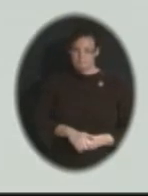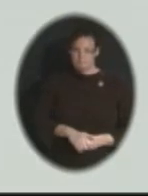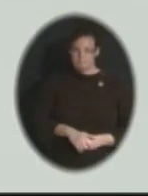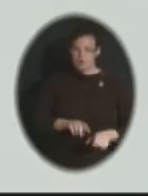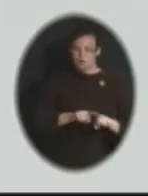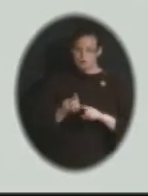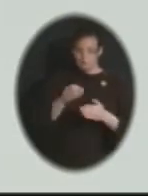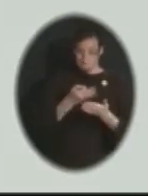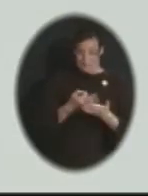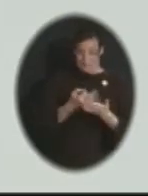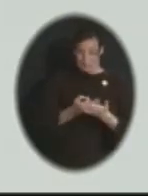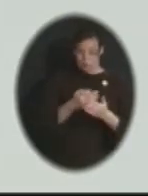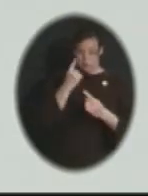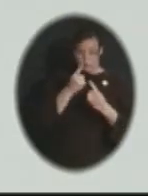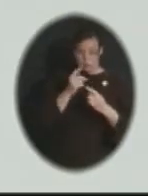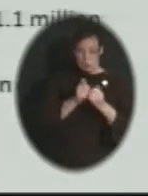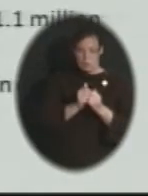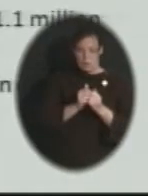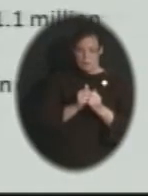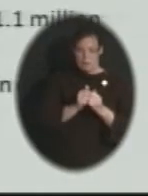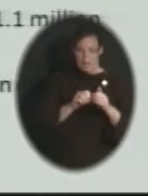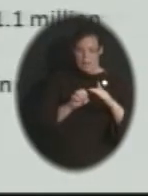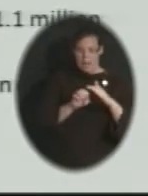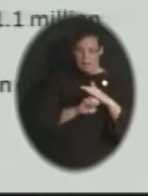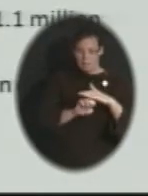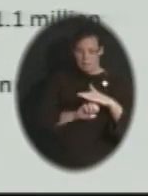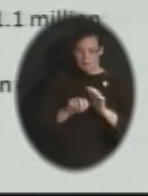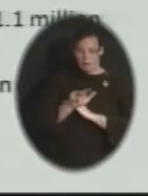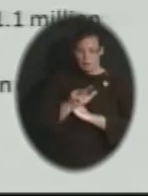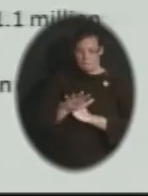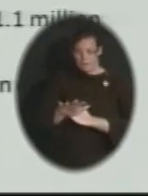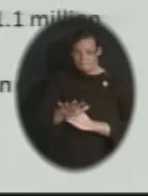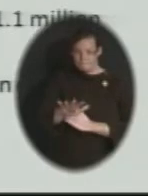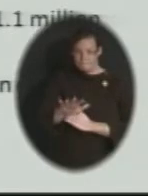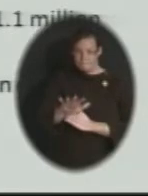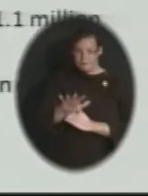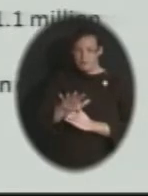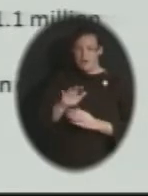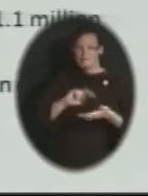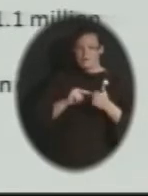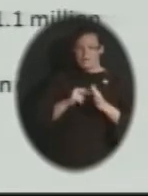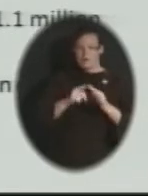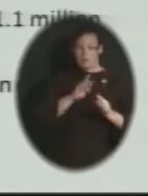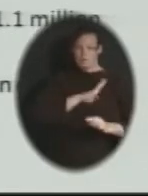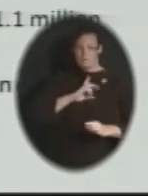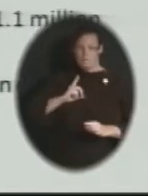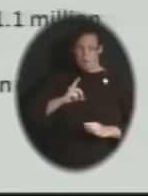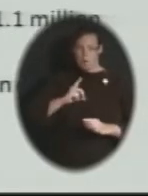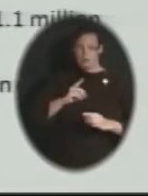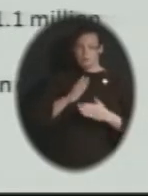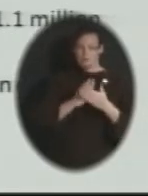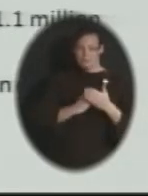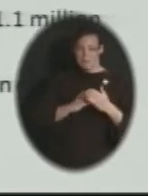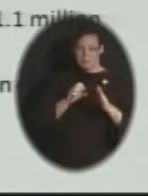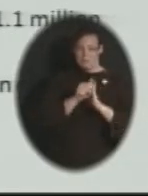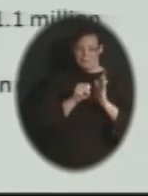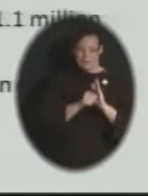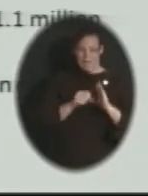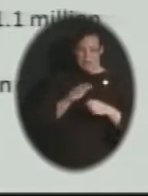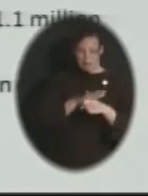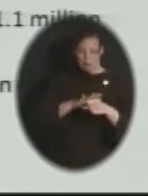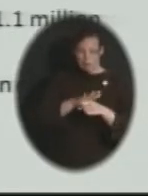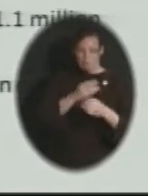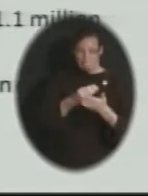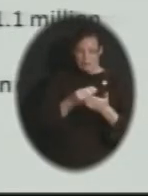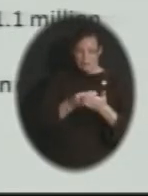There's also financial considerations around Elementary 35. As I've indicated to the board, there are some state and local fundings